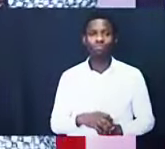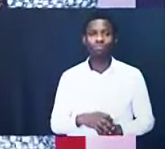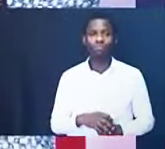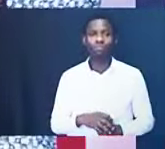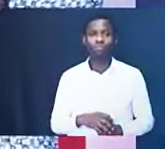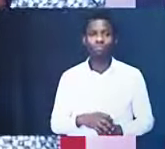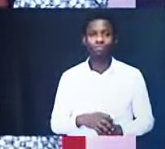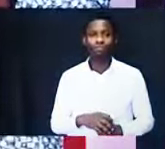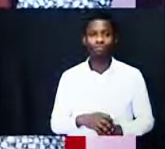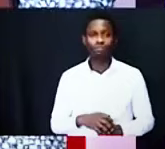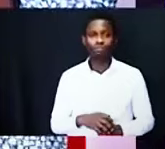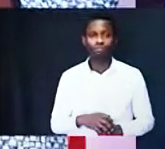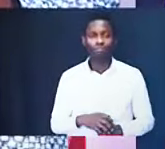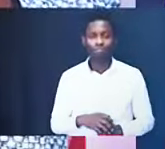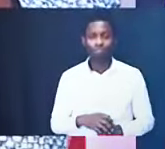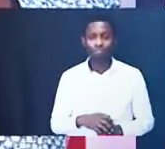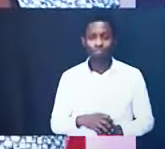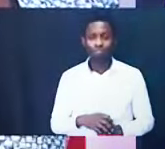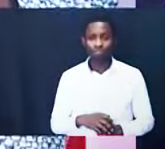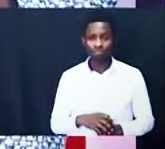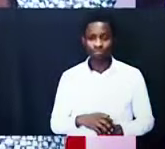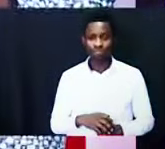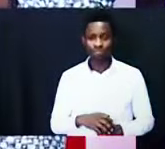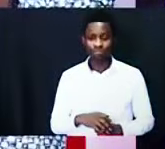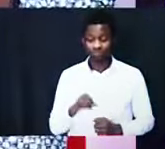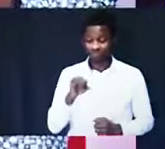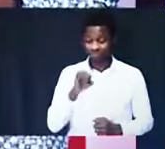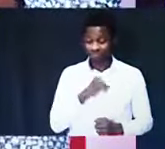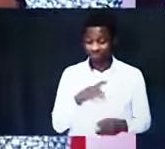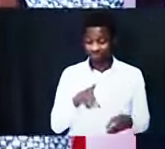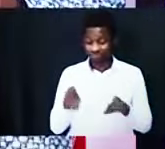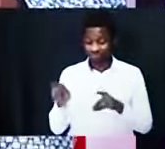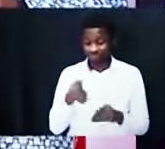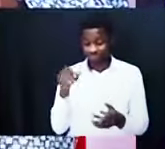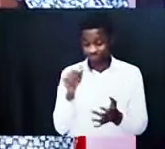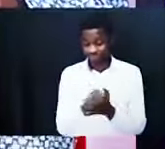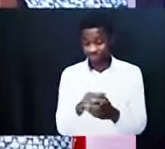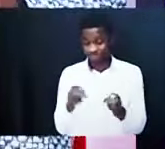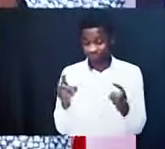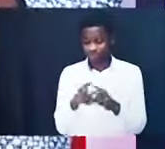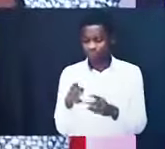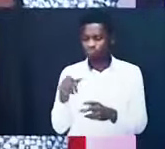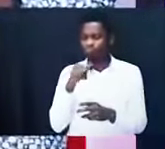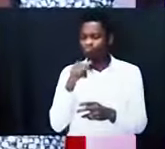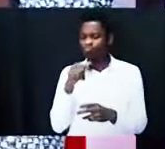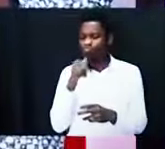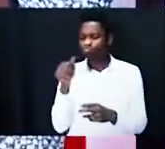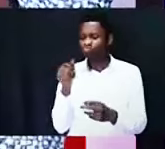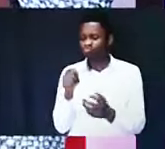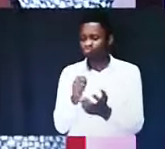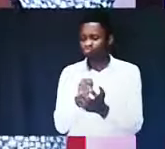I did this so you would trust not in human wisdom but in the power of God.